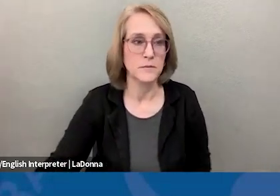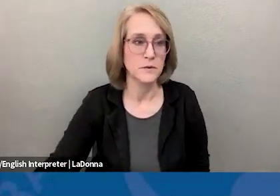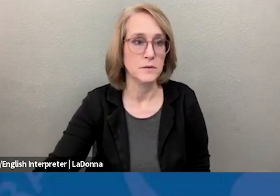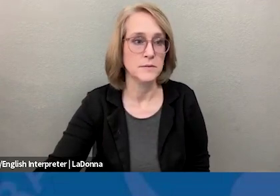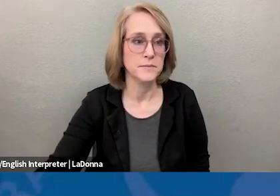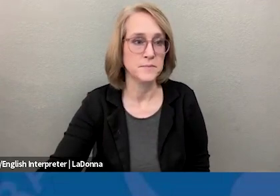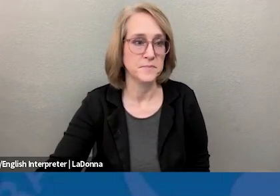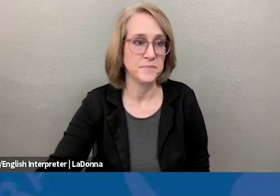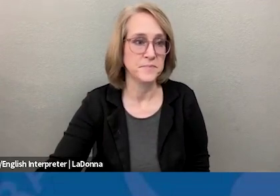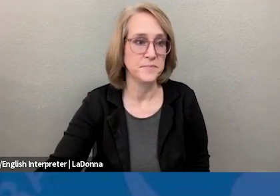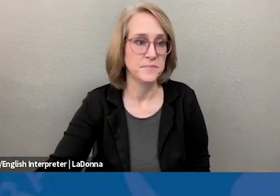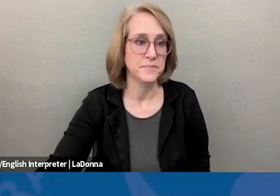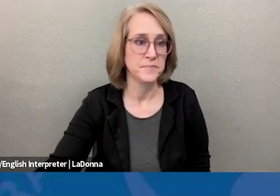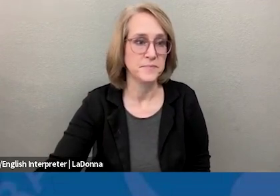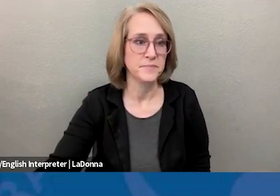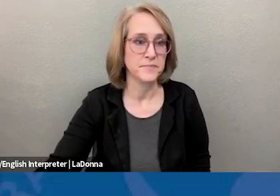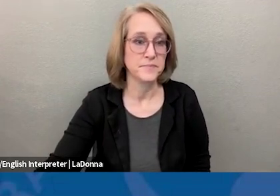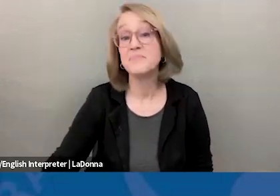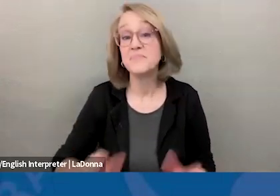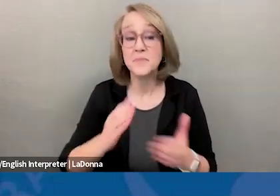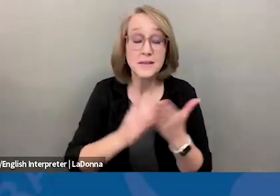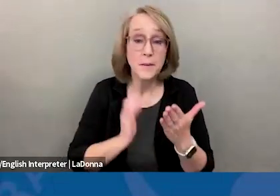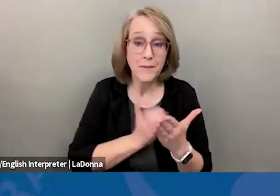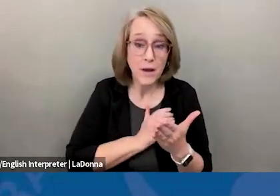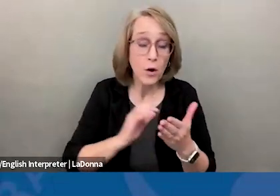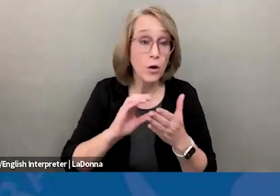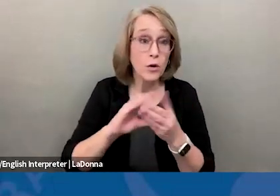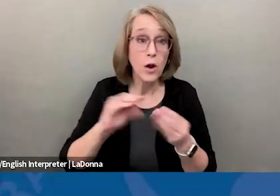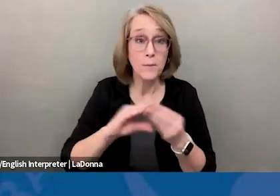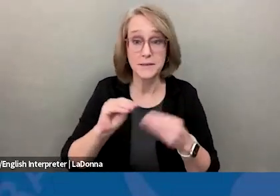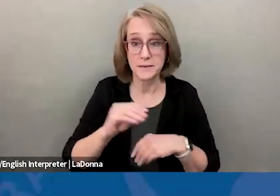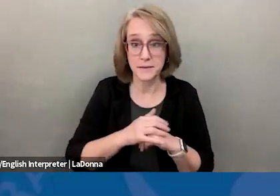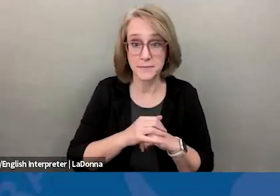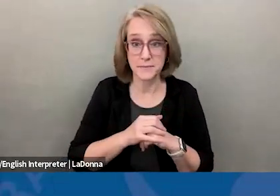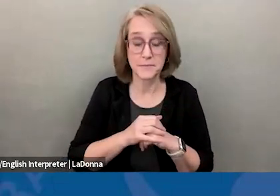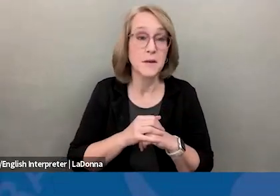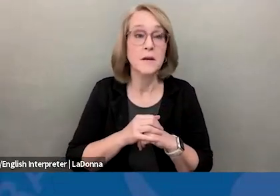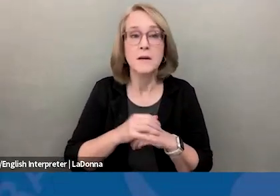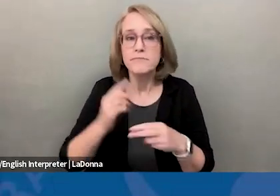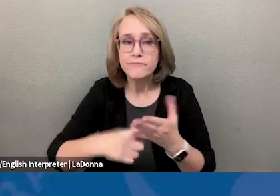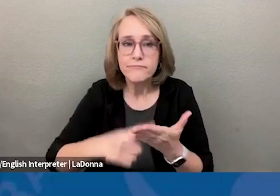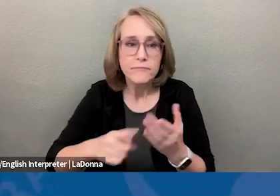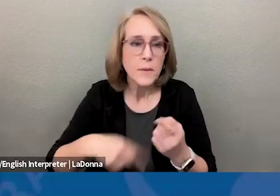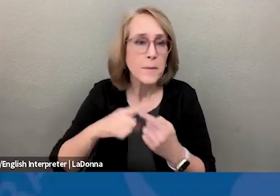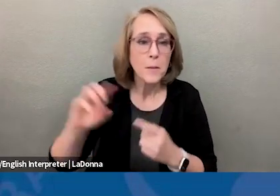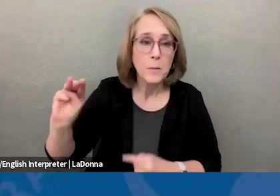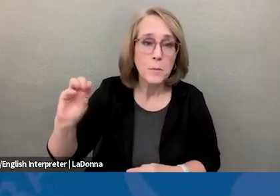Well, some of our comments did really talk about momentum and initiative and how we're going